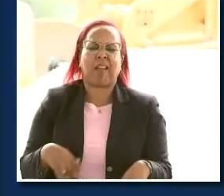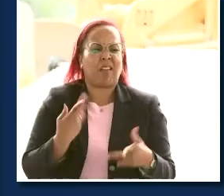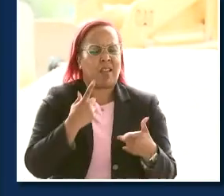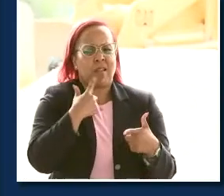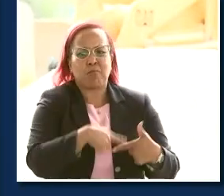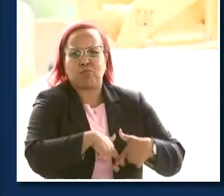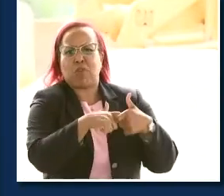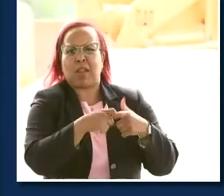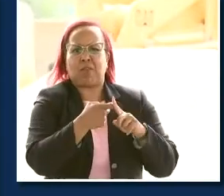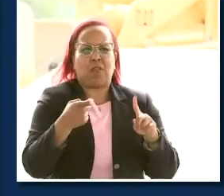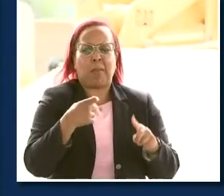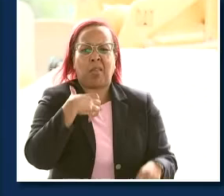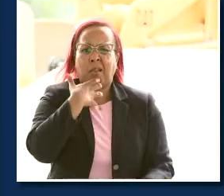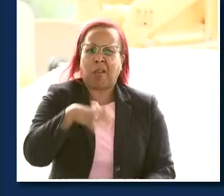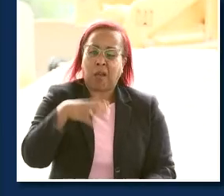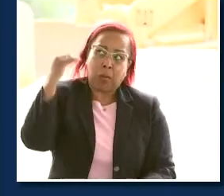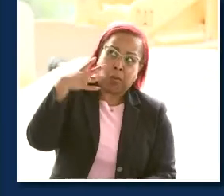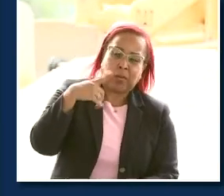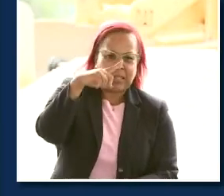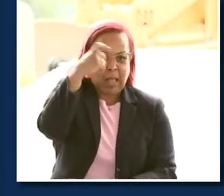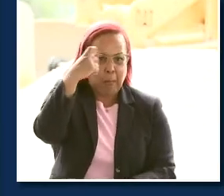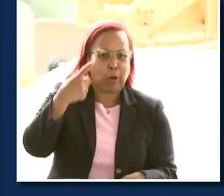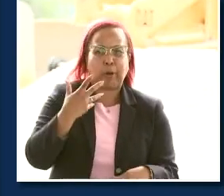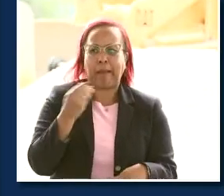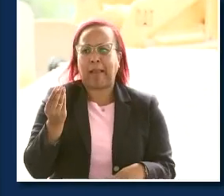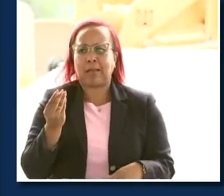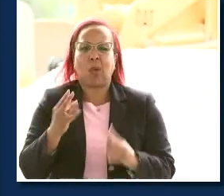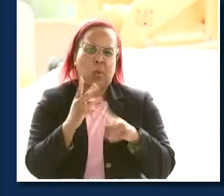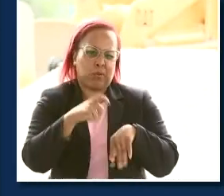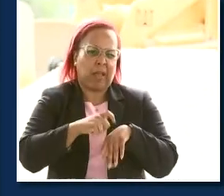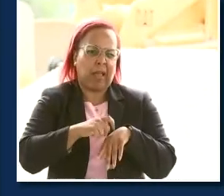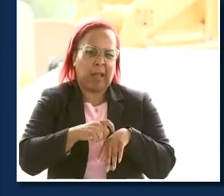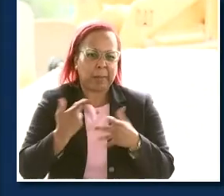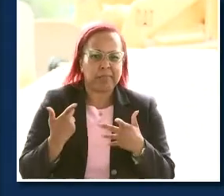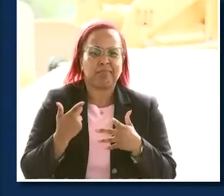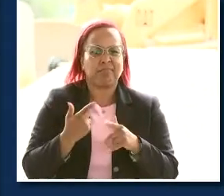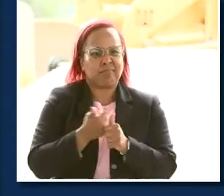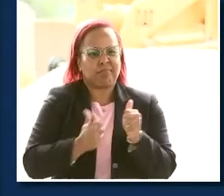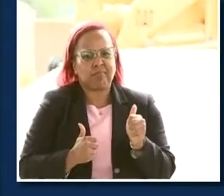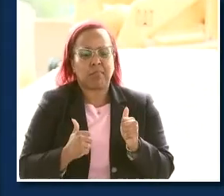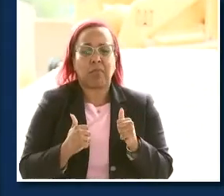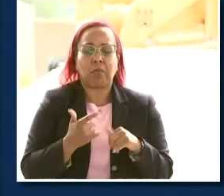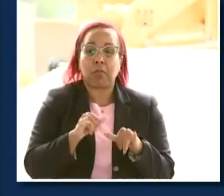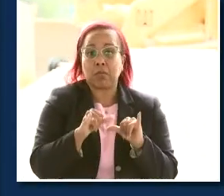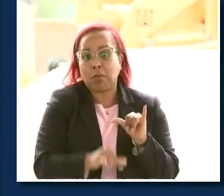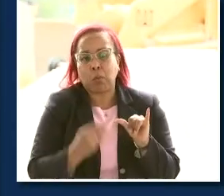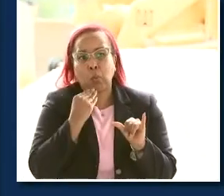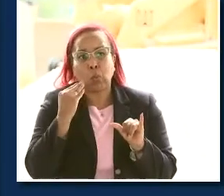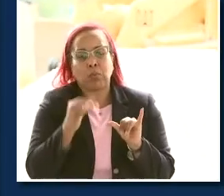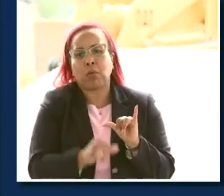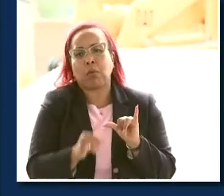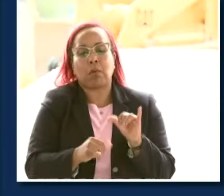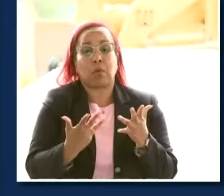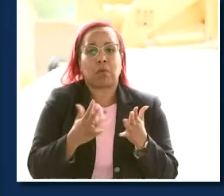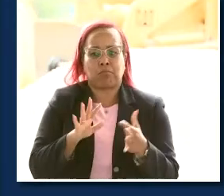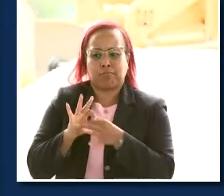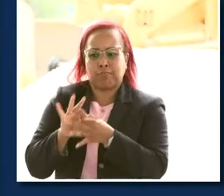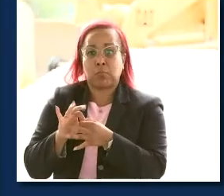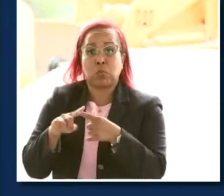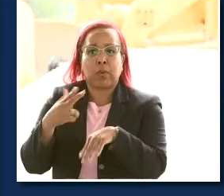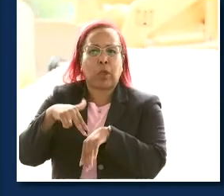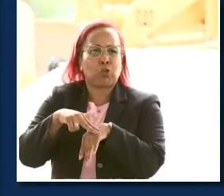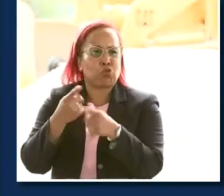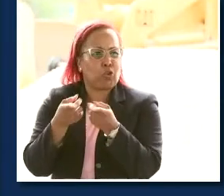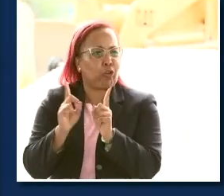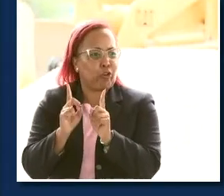the sweltering heat of the summer, and in wintertime, I mean, get away from cabin fever. So the connection to nature.